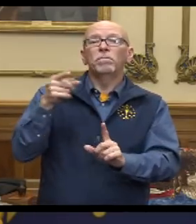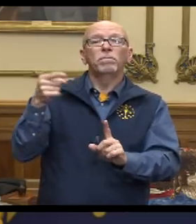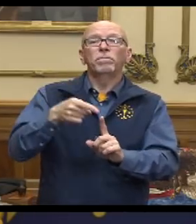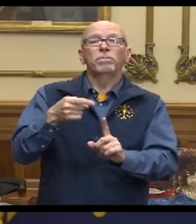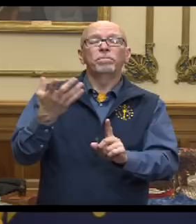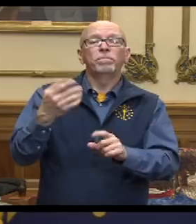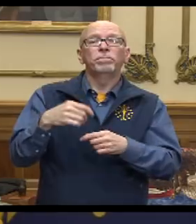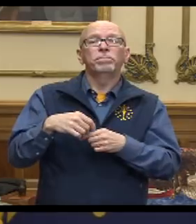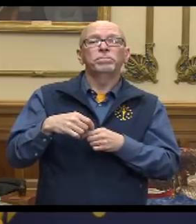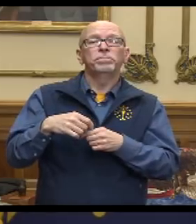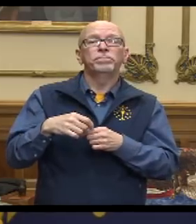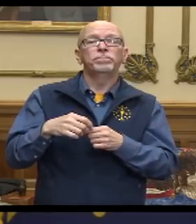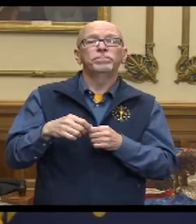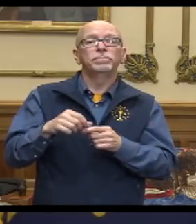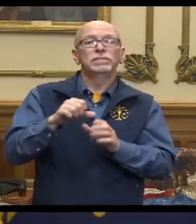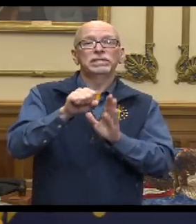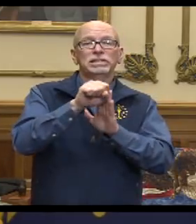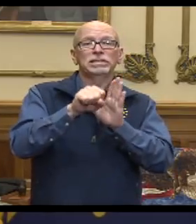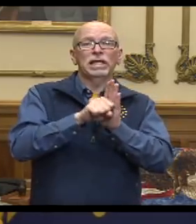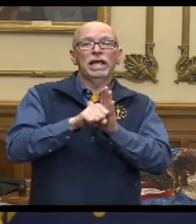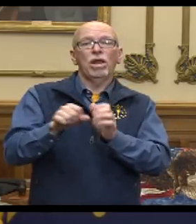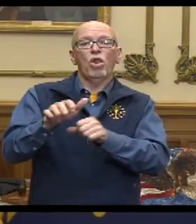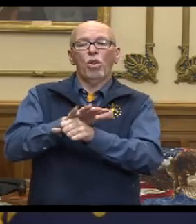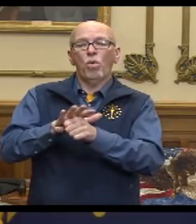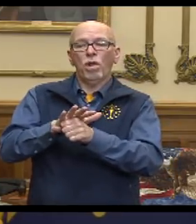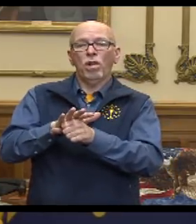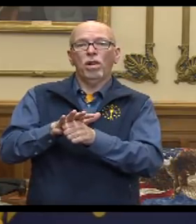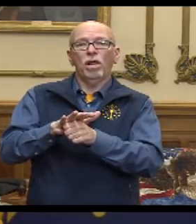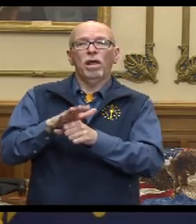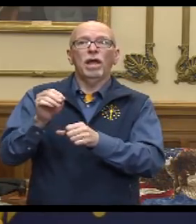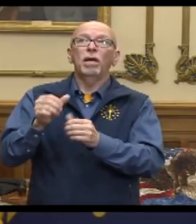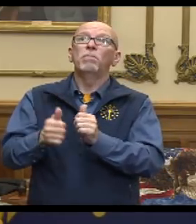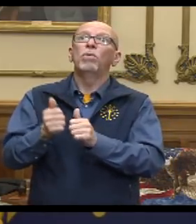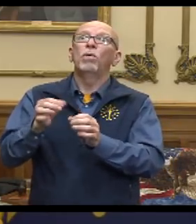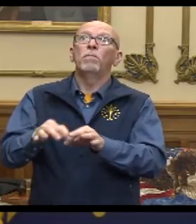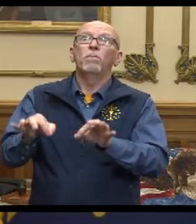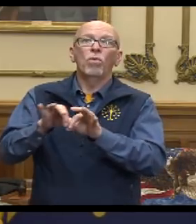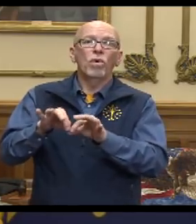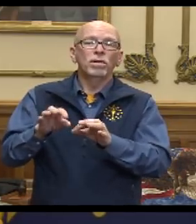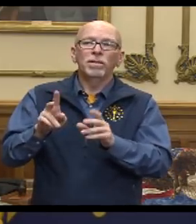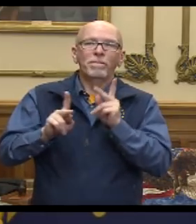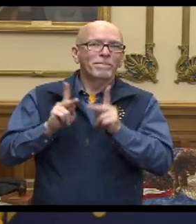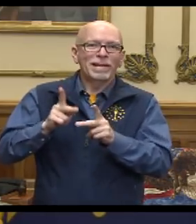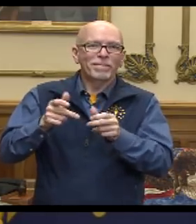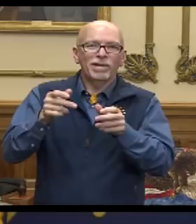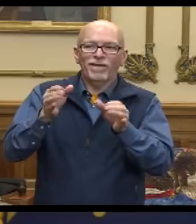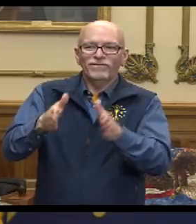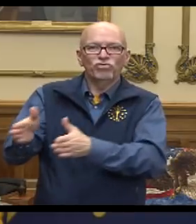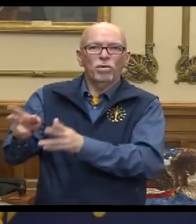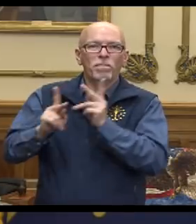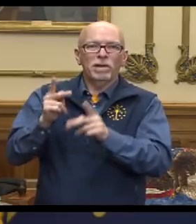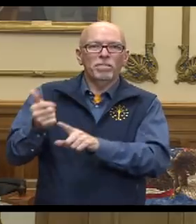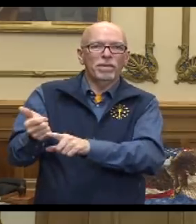to state, local, and most importantly, Hoosiers themselves.